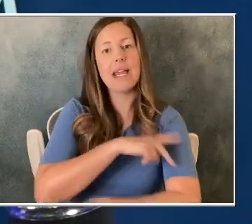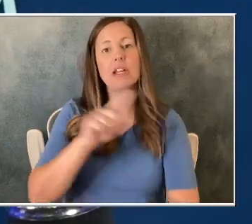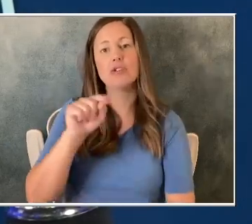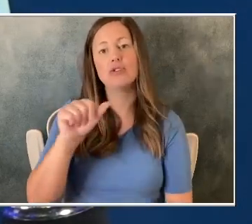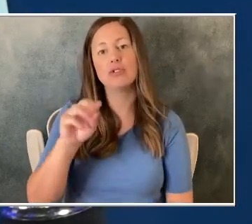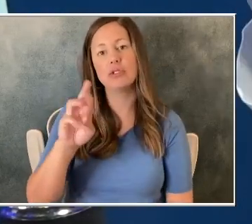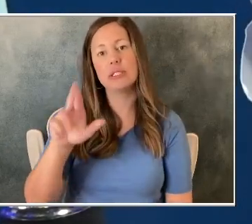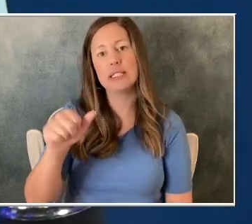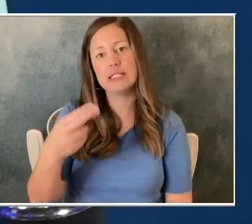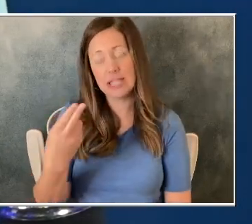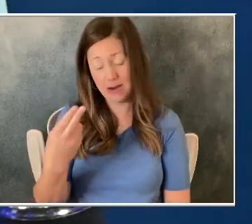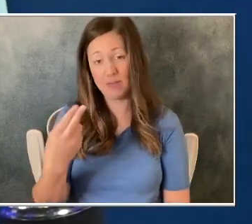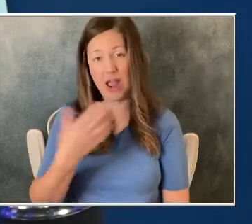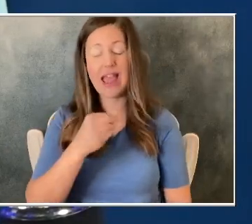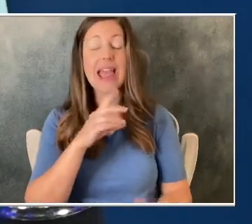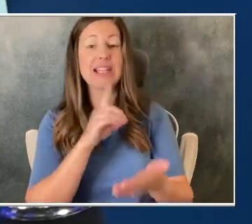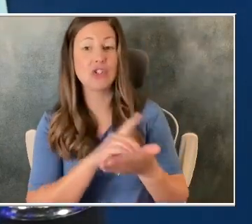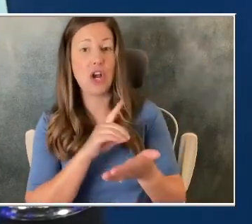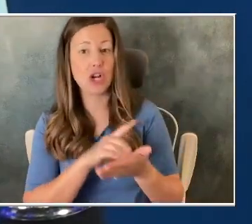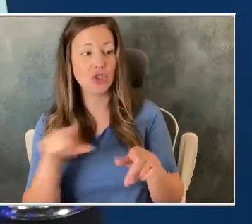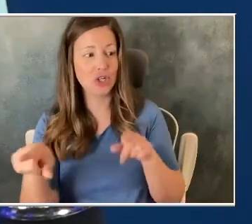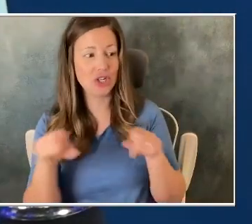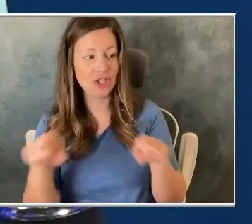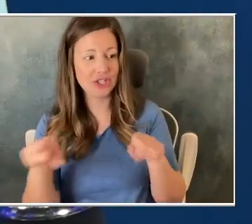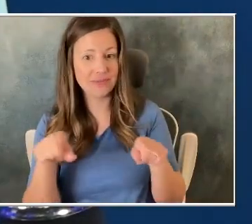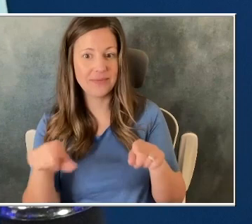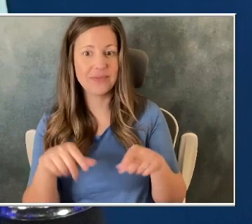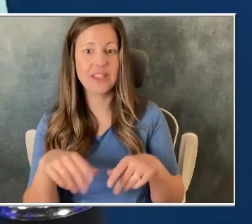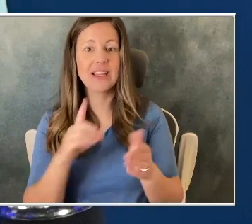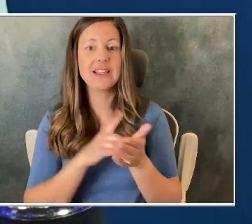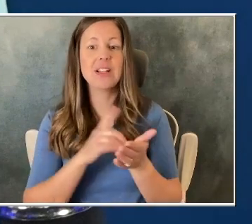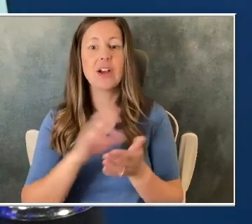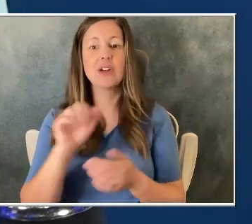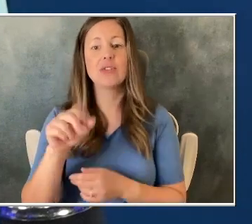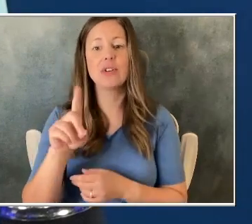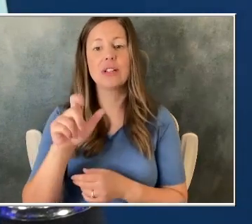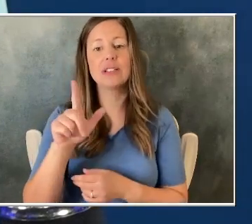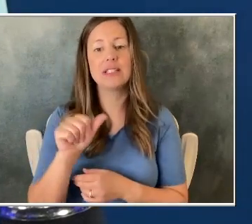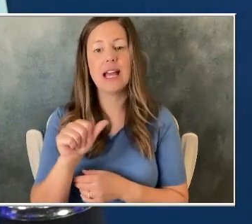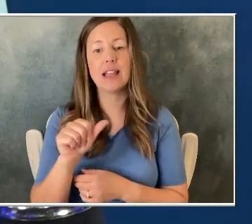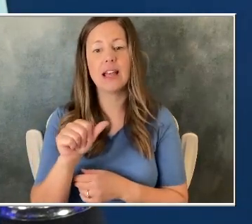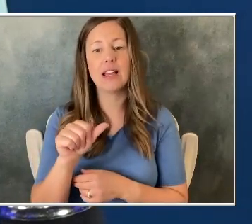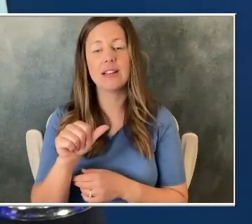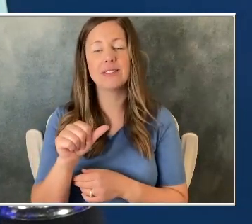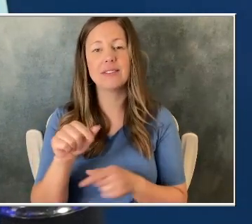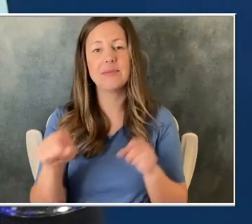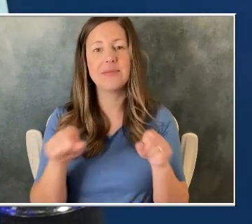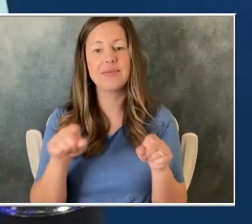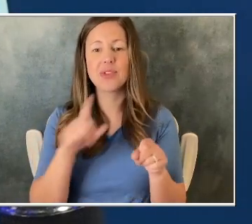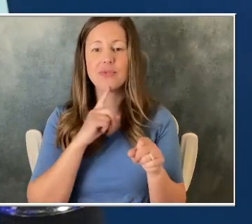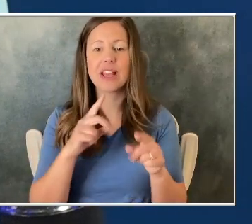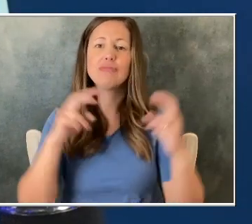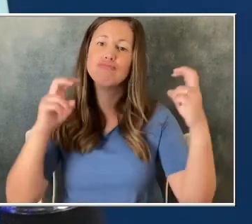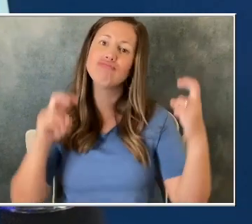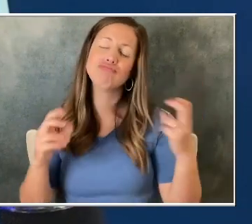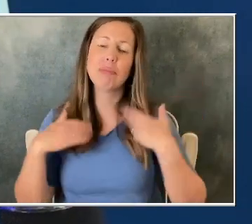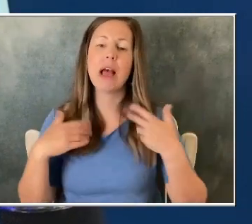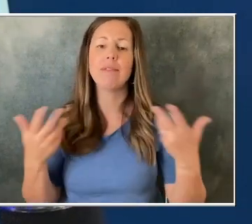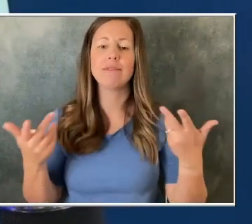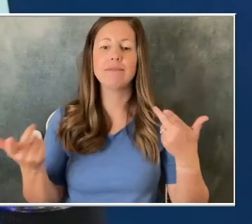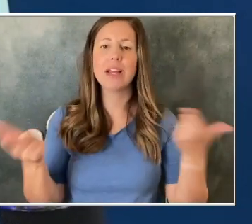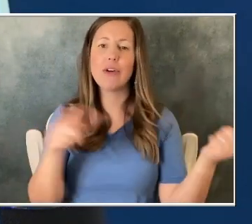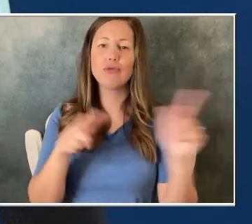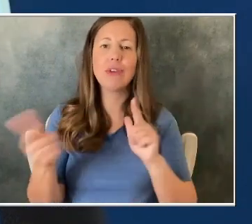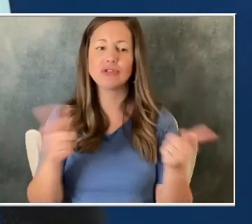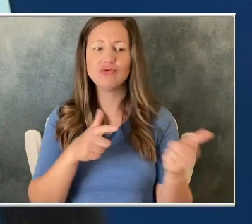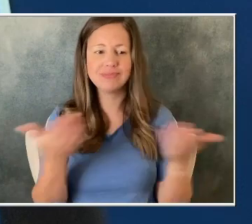doctor, Dr. Angela Adela Rambi Cardona, sit and have a doctor-patient interaction around this show.